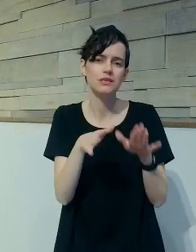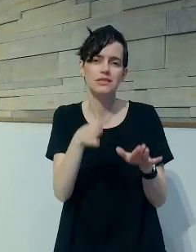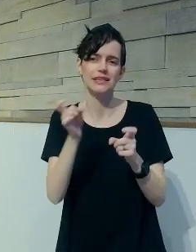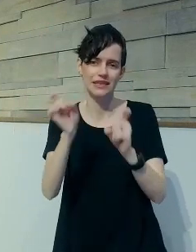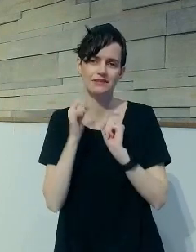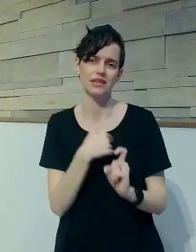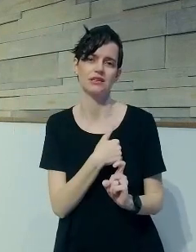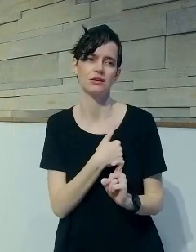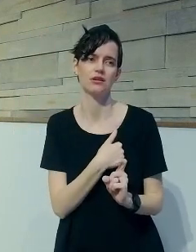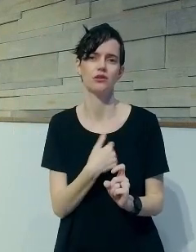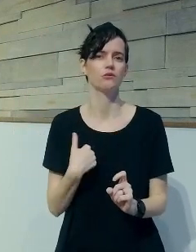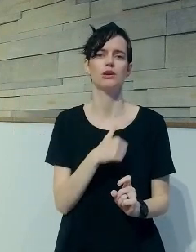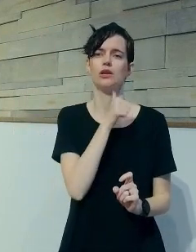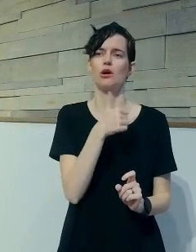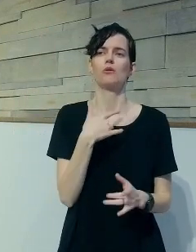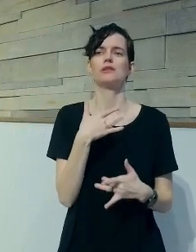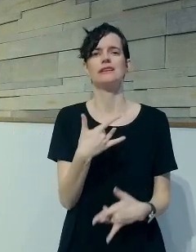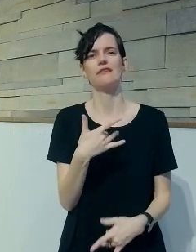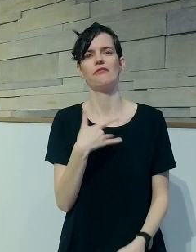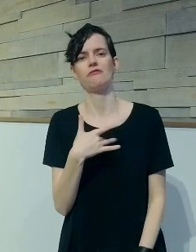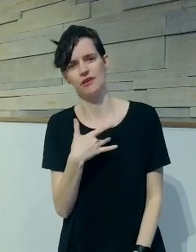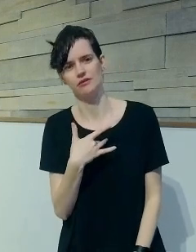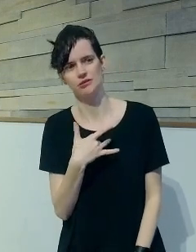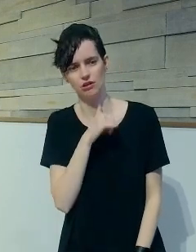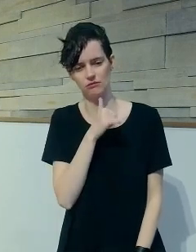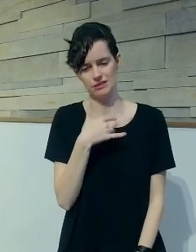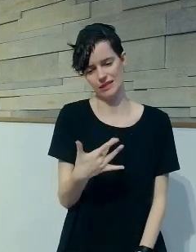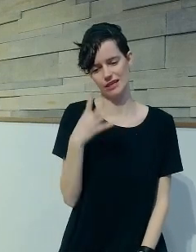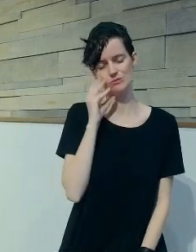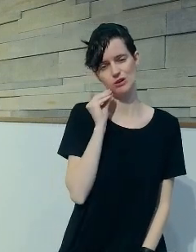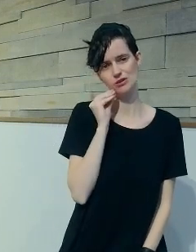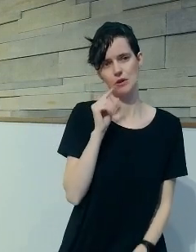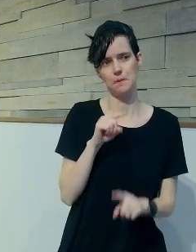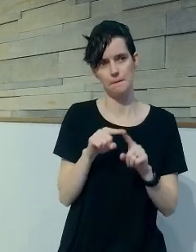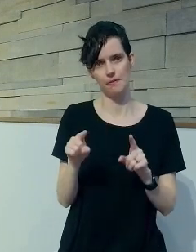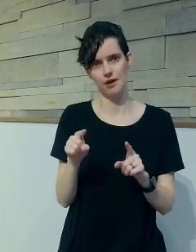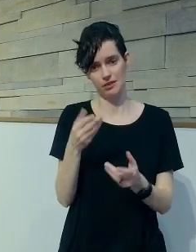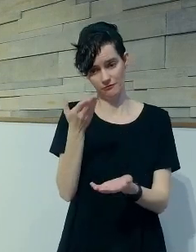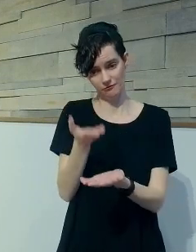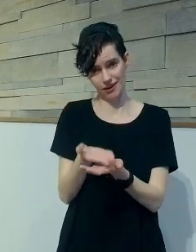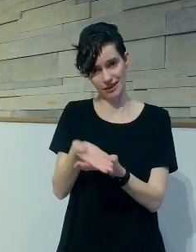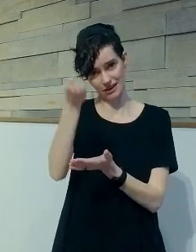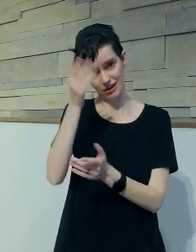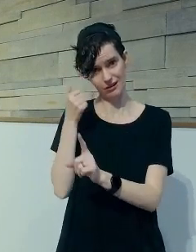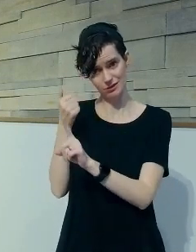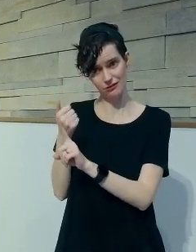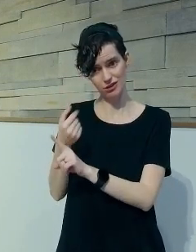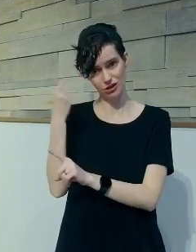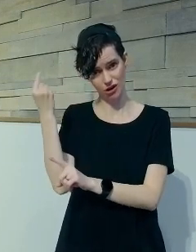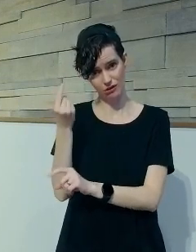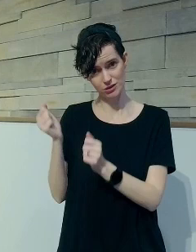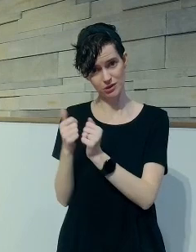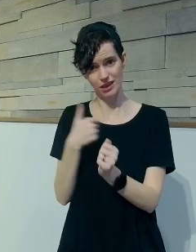to us. And we don't always feel it. We don't always experience it, but it doesn't take away the fact that God is